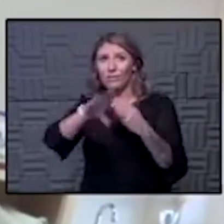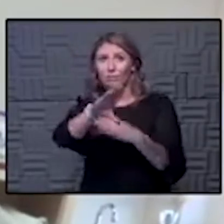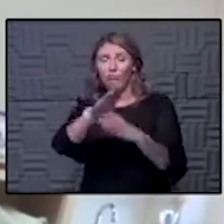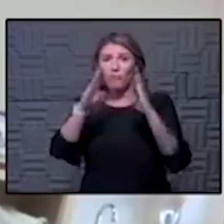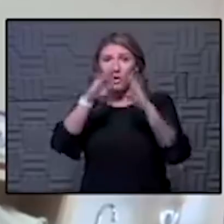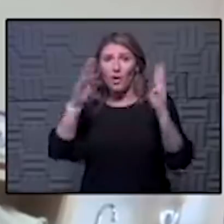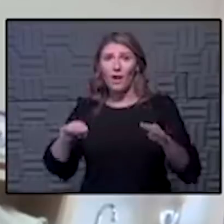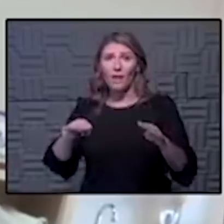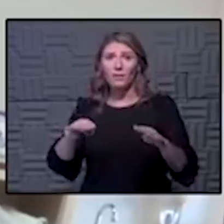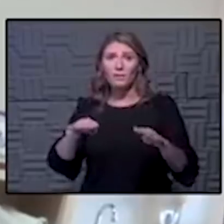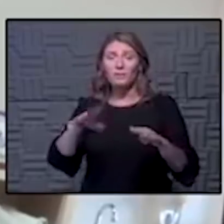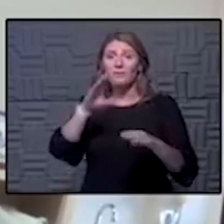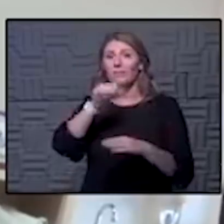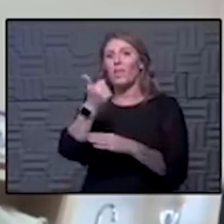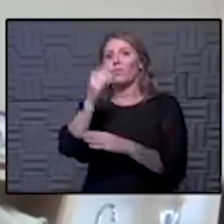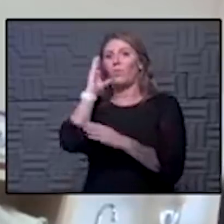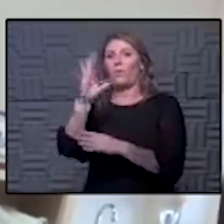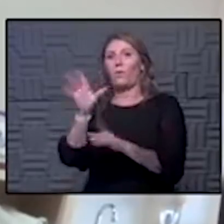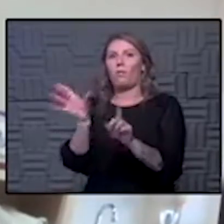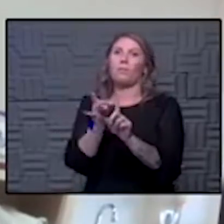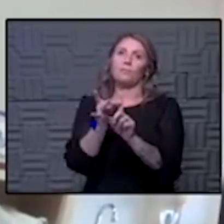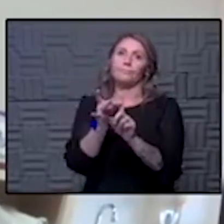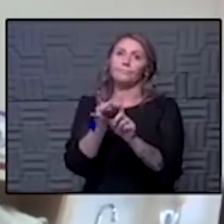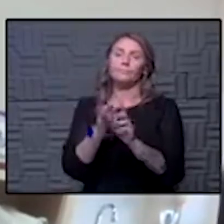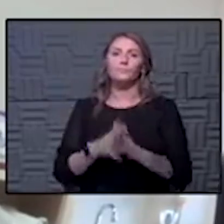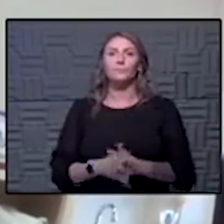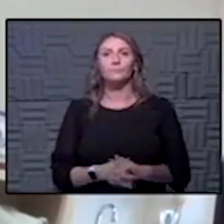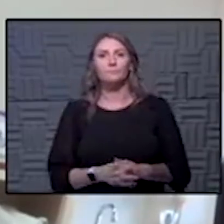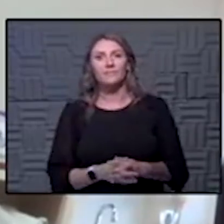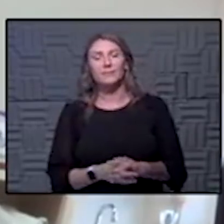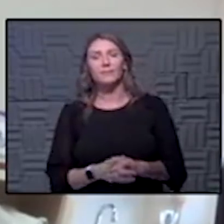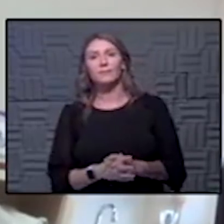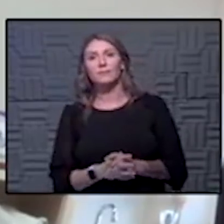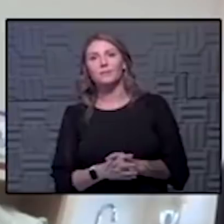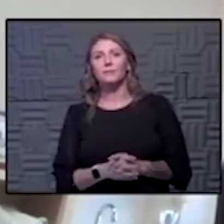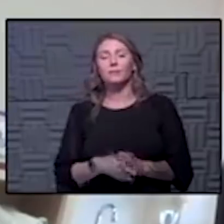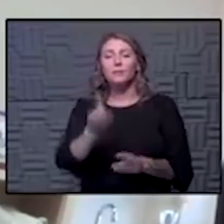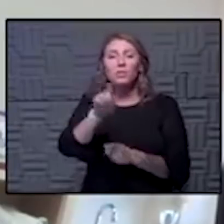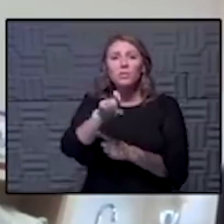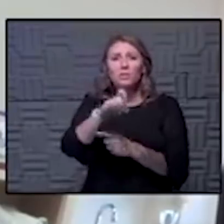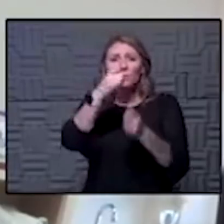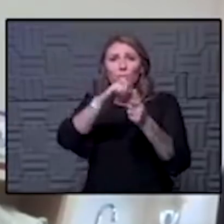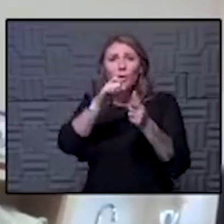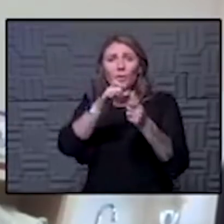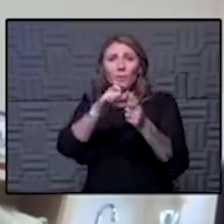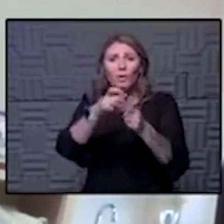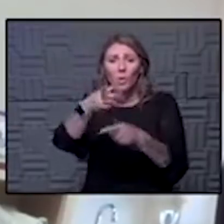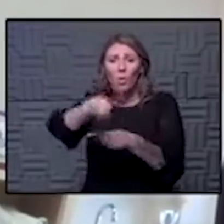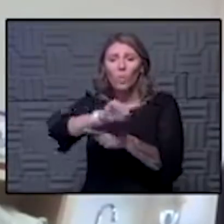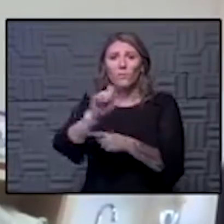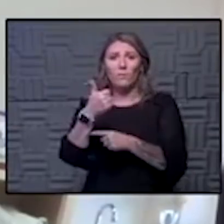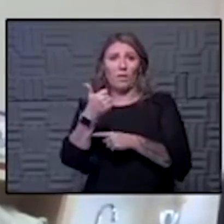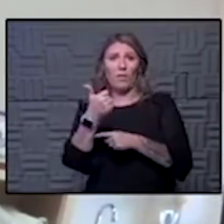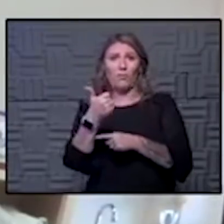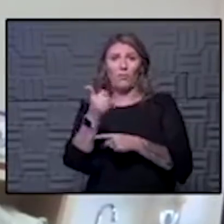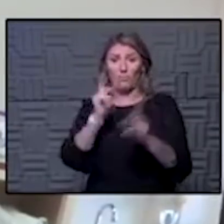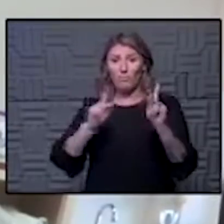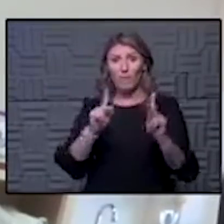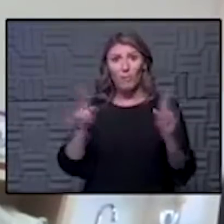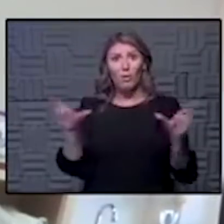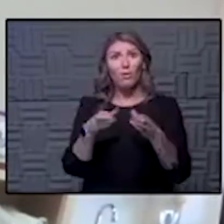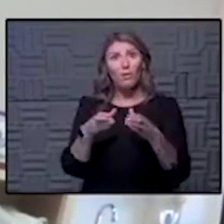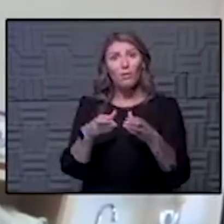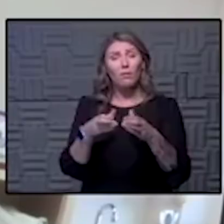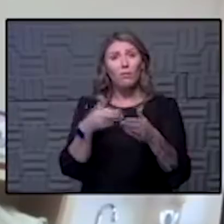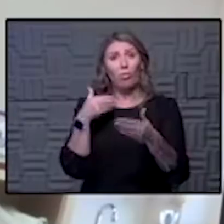the significant other is going to get it. And so you need to keep in mind that those other close to you are going to pay